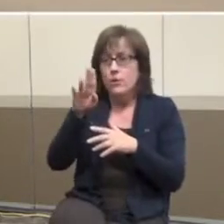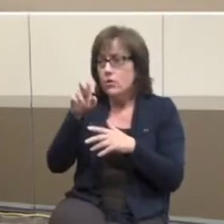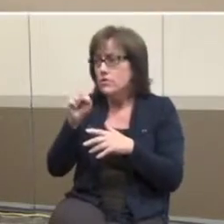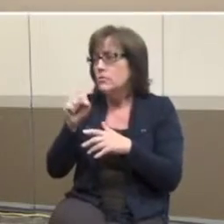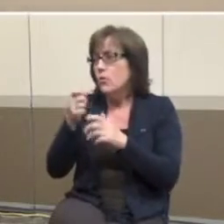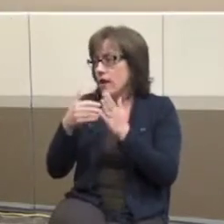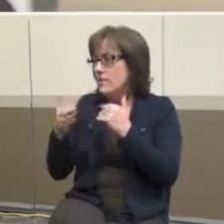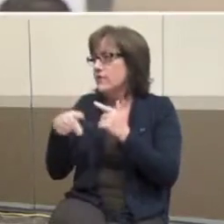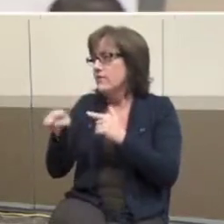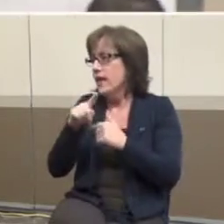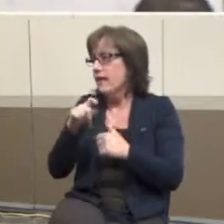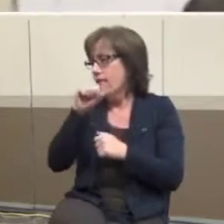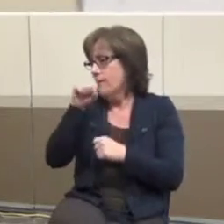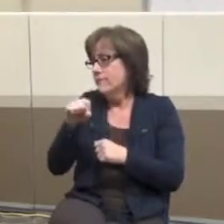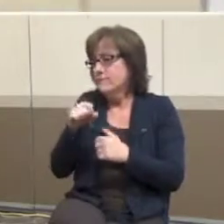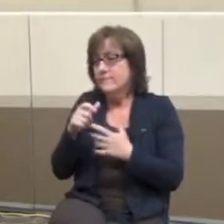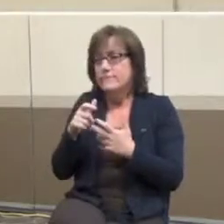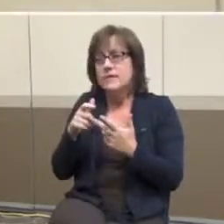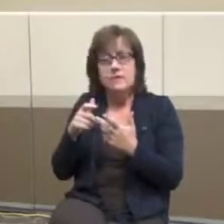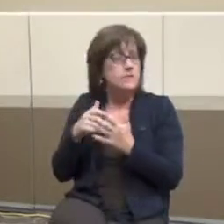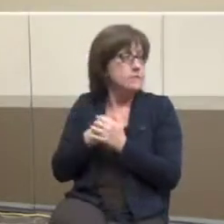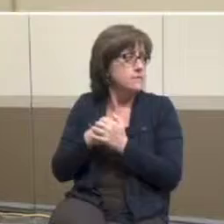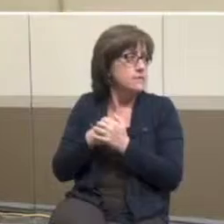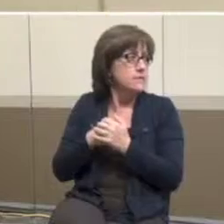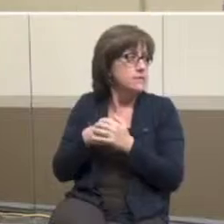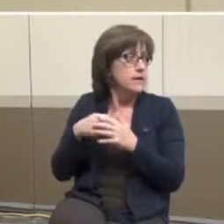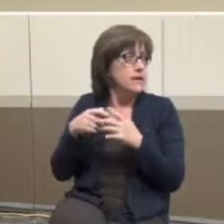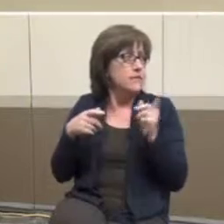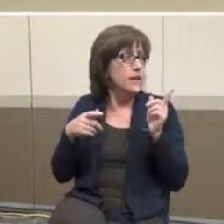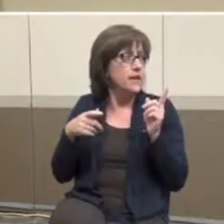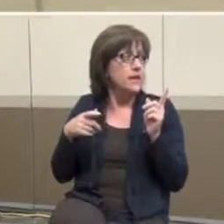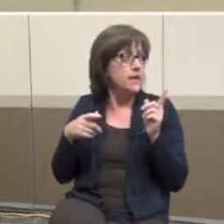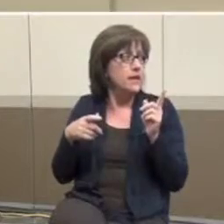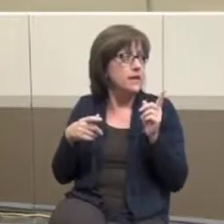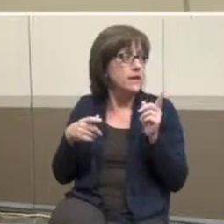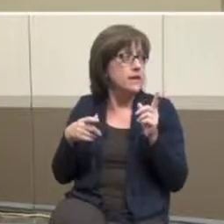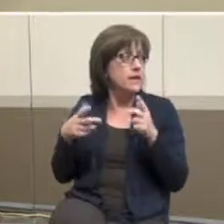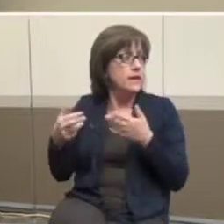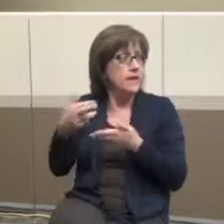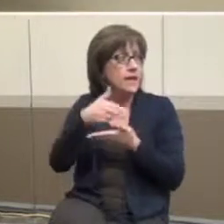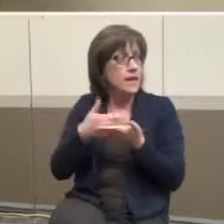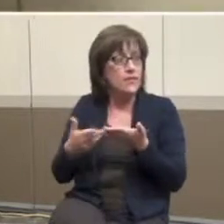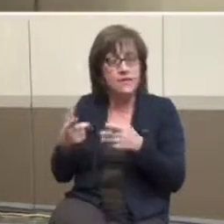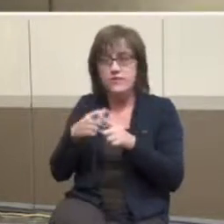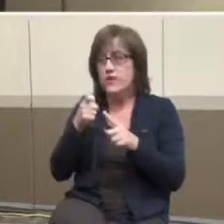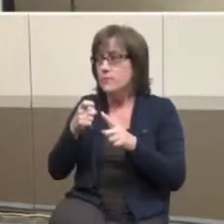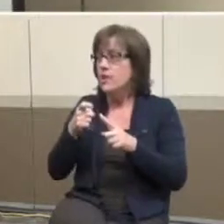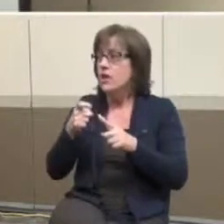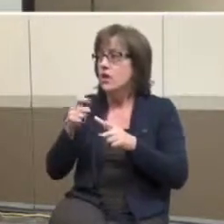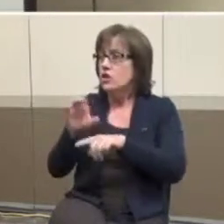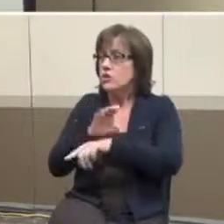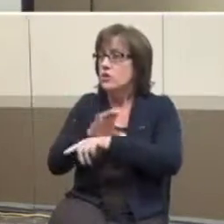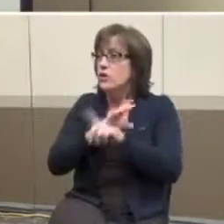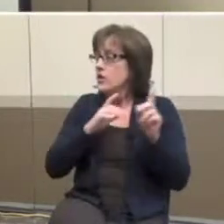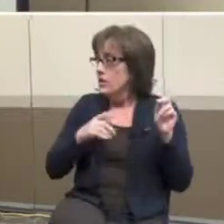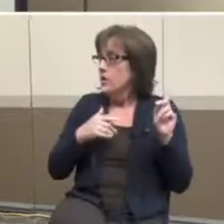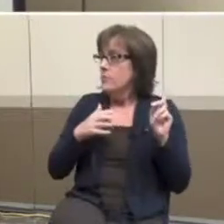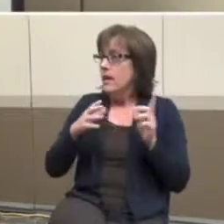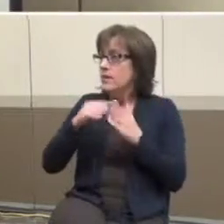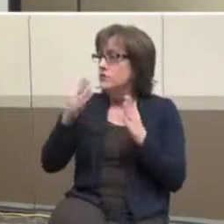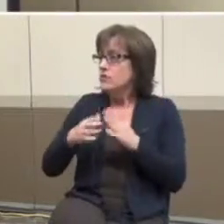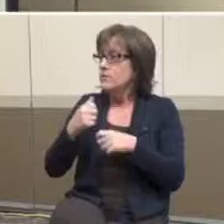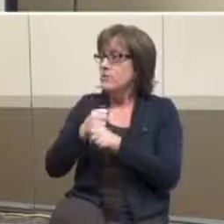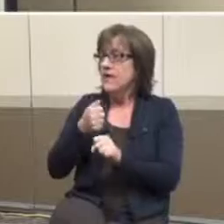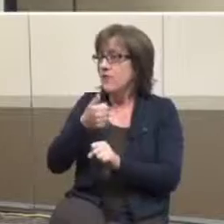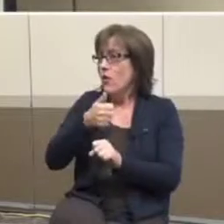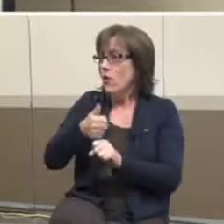drums, they cut out things from the computer, glued them on, and made their drum. So my students had their own drums. They made